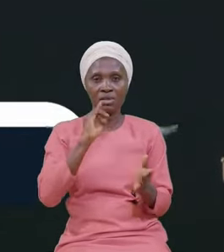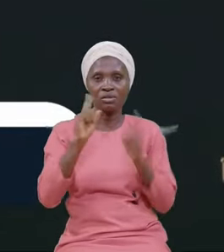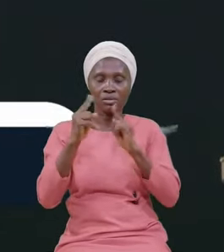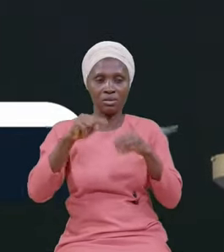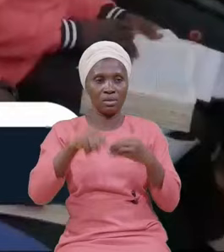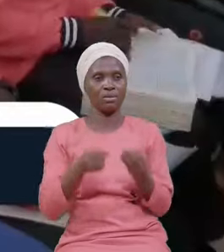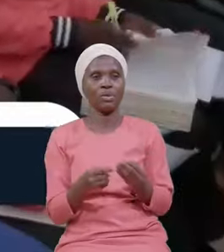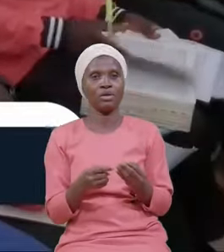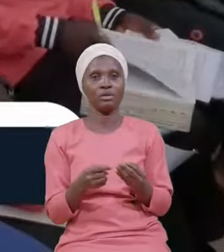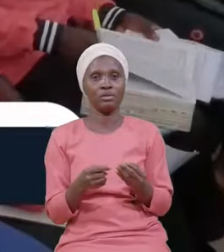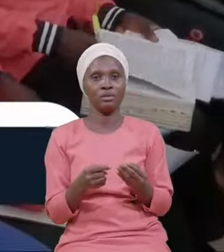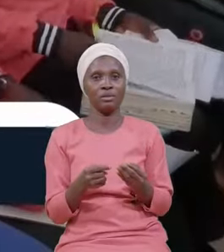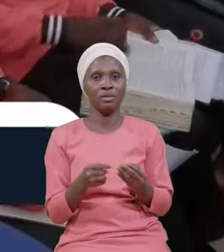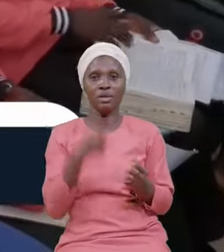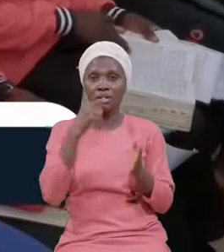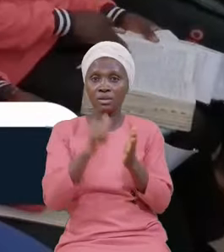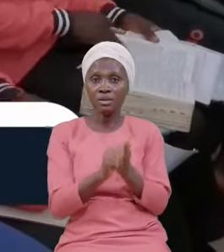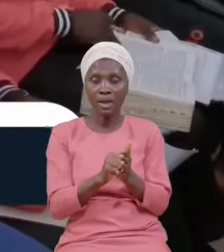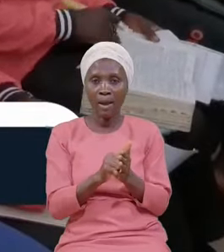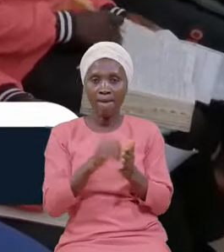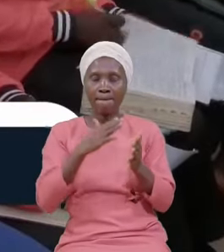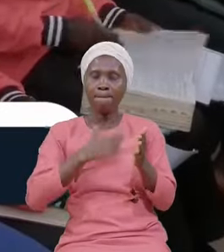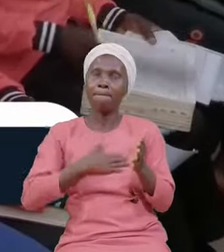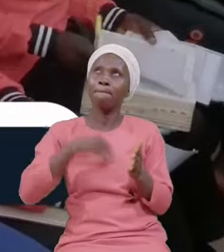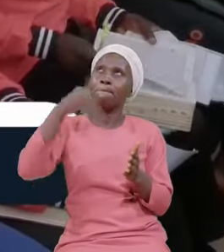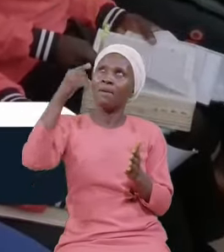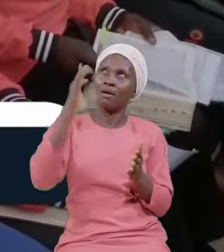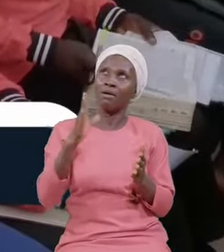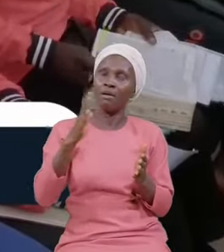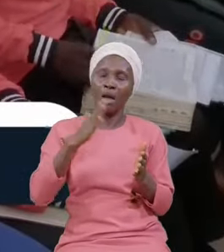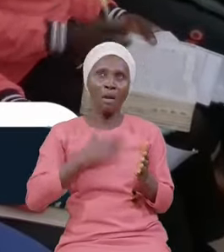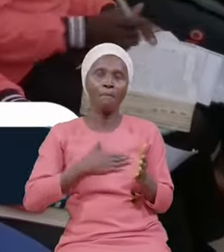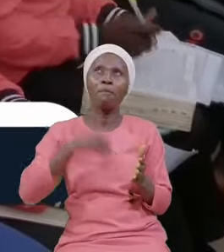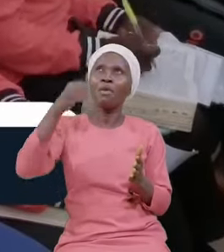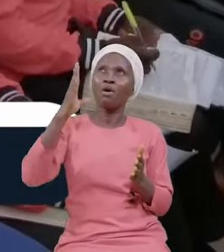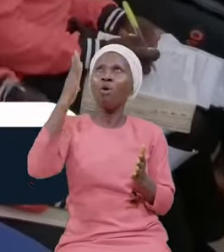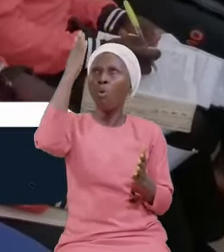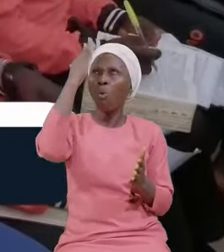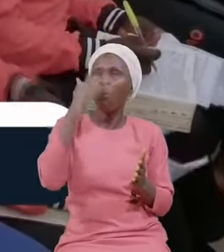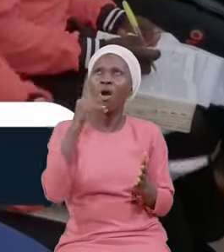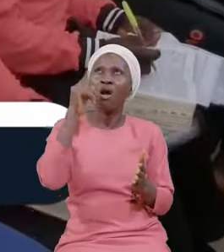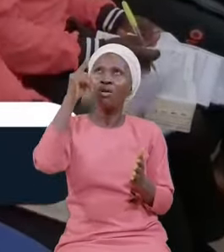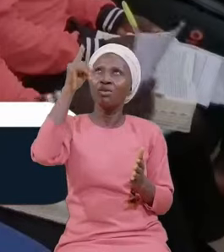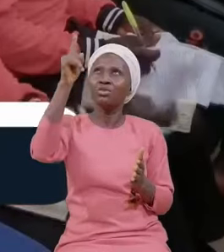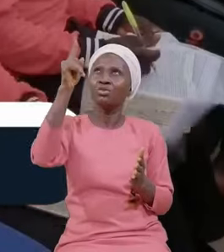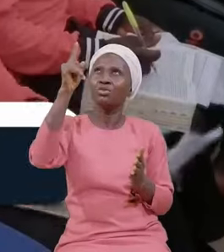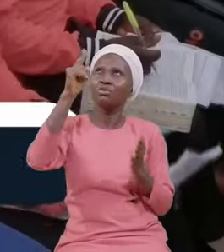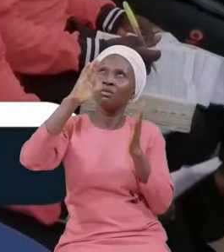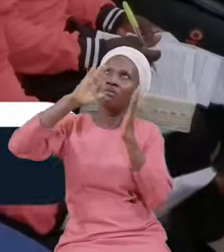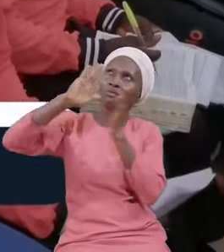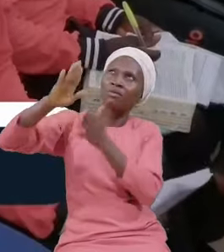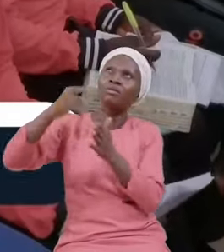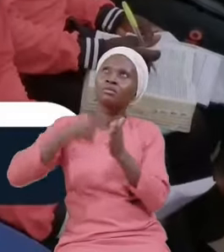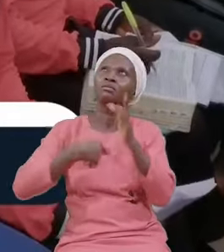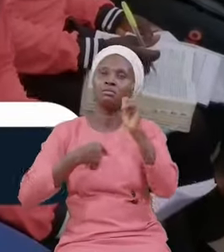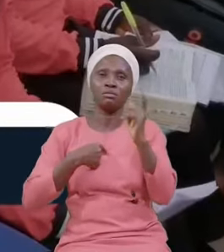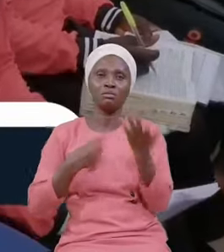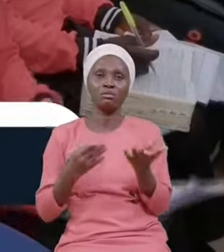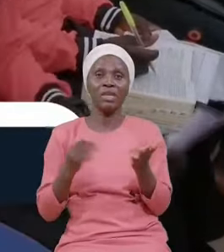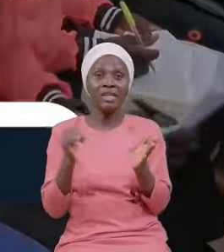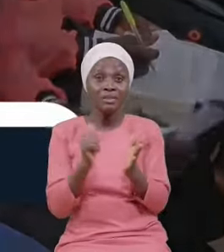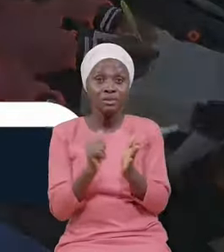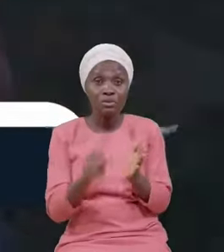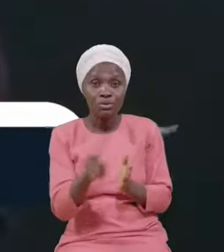my God why hast Thou forsaken me those the exact words spoke on the cross of